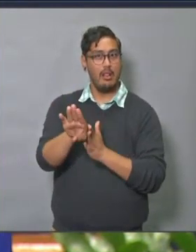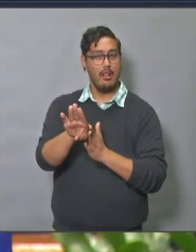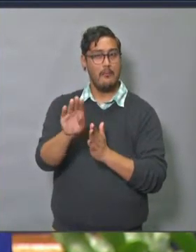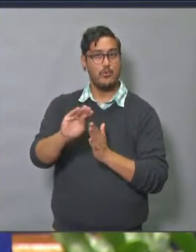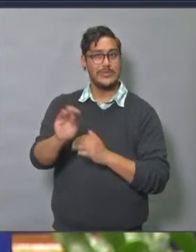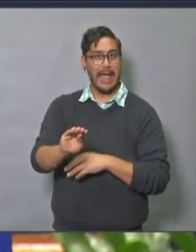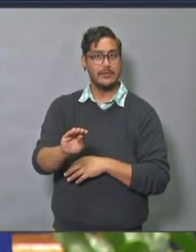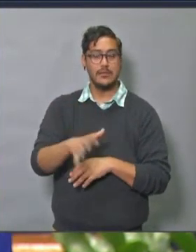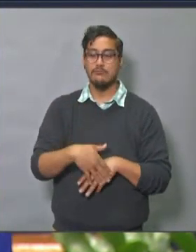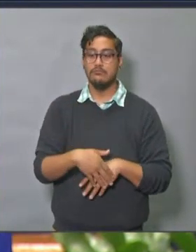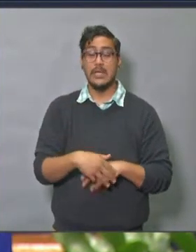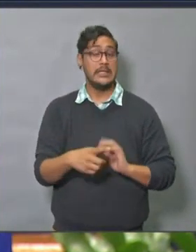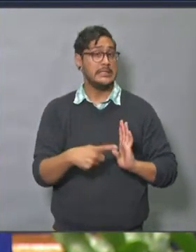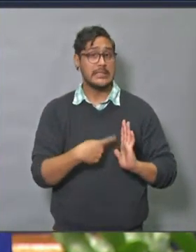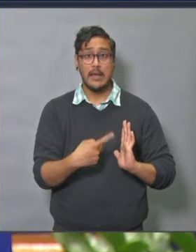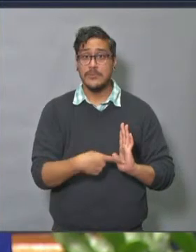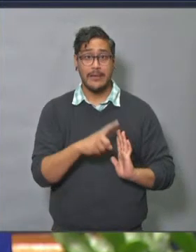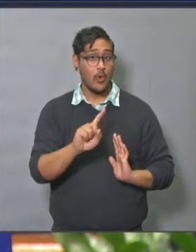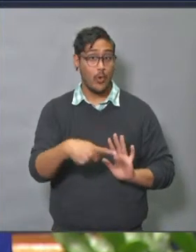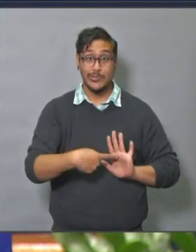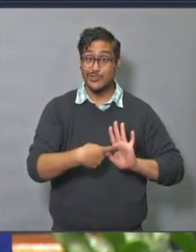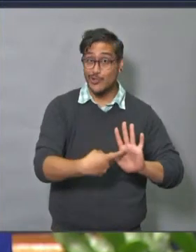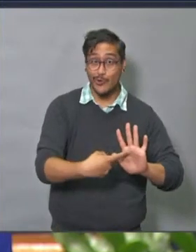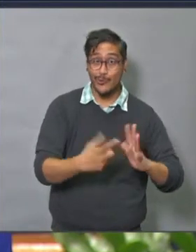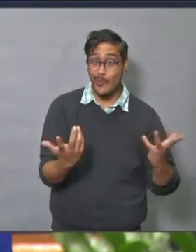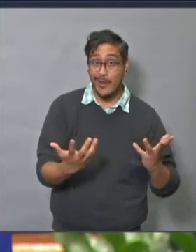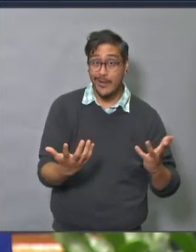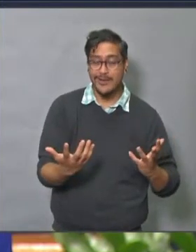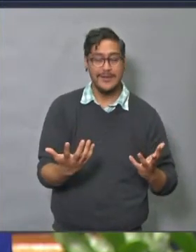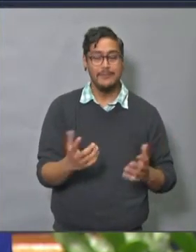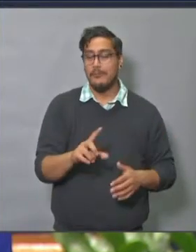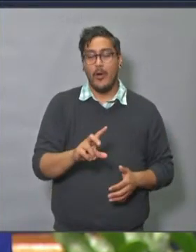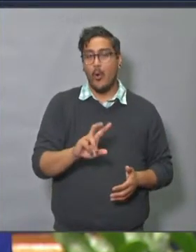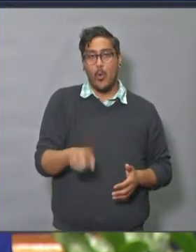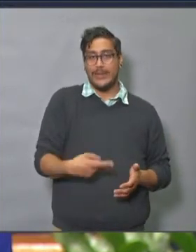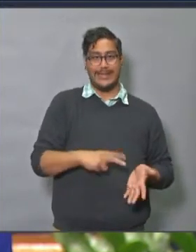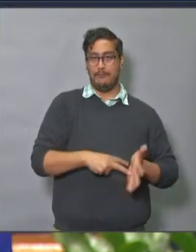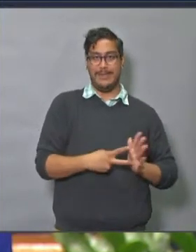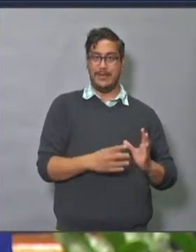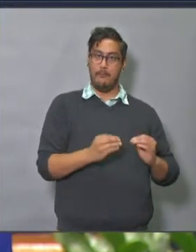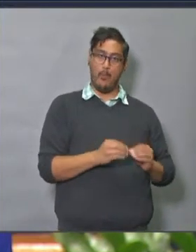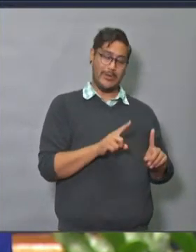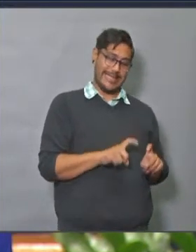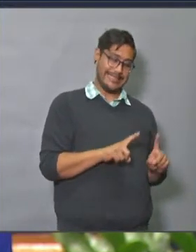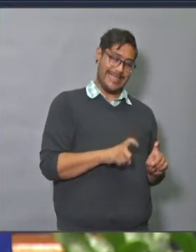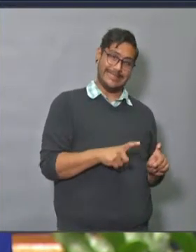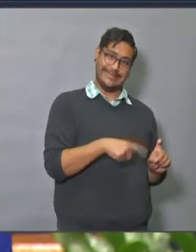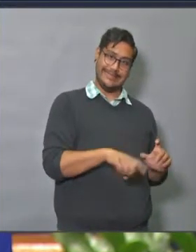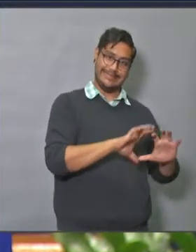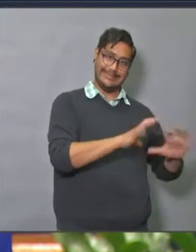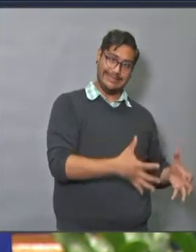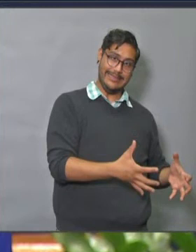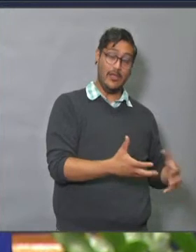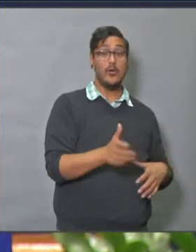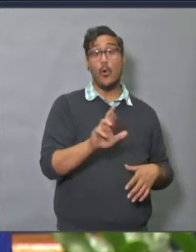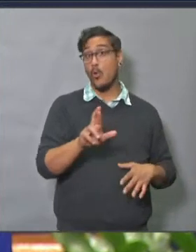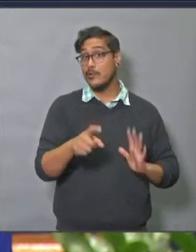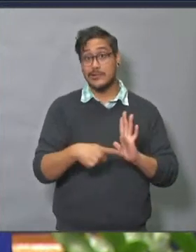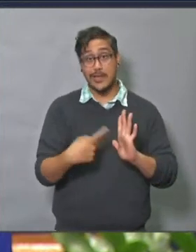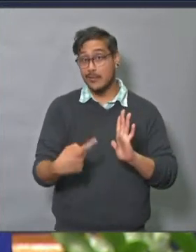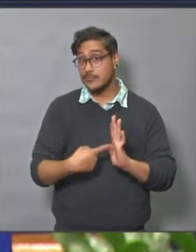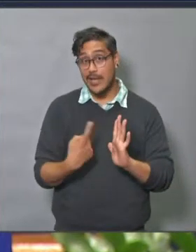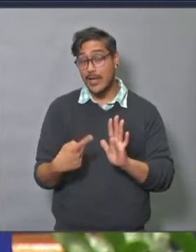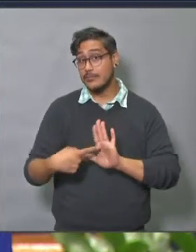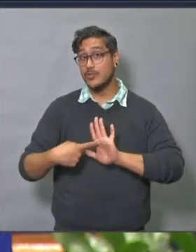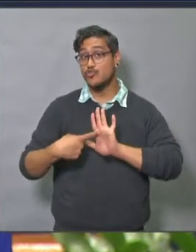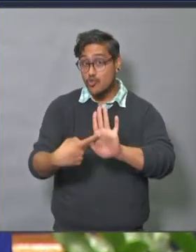Sometimes it's just a reflection that you've done a lot more testing in one particular sector. Other times it's a reflection of exactly what we would worry